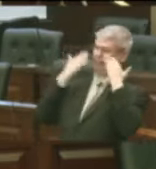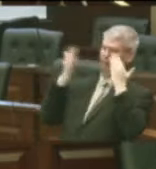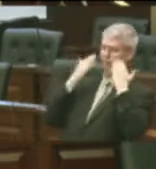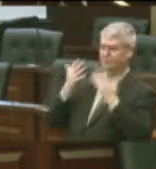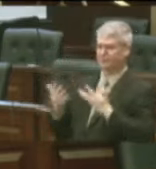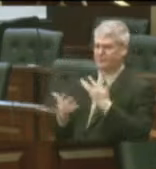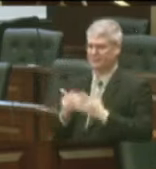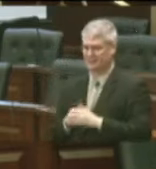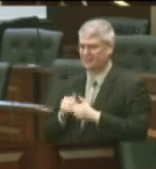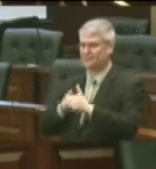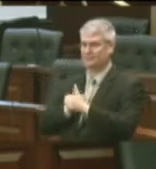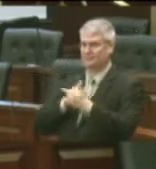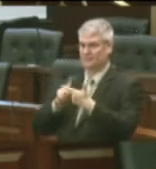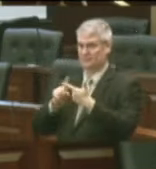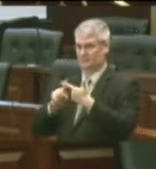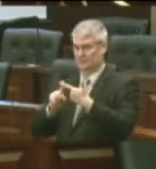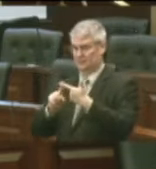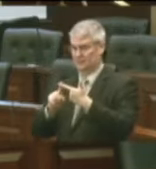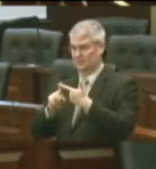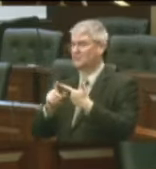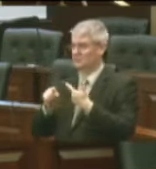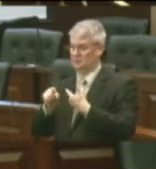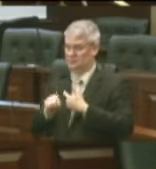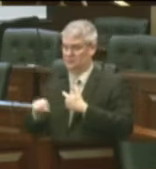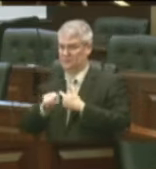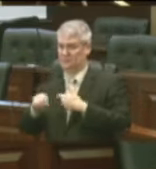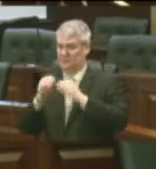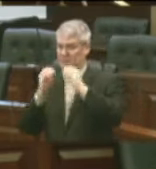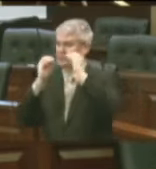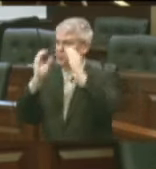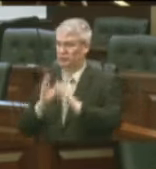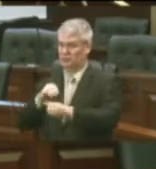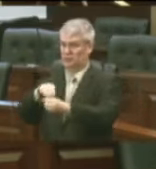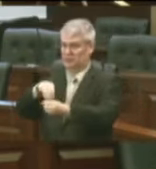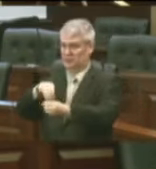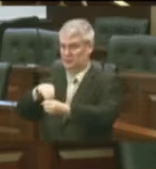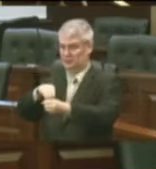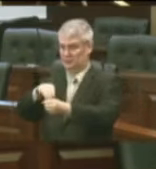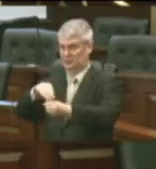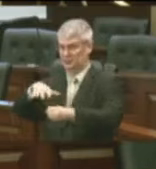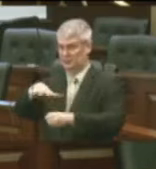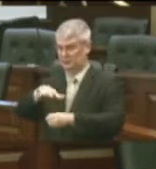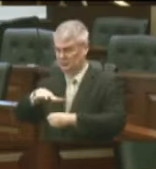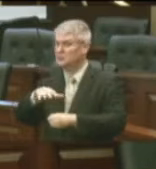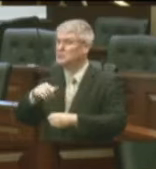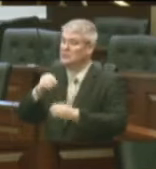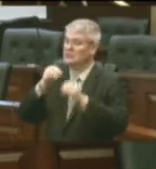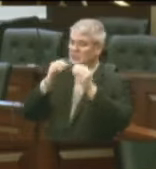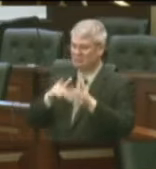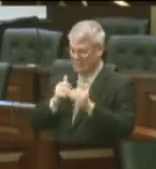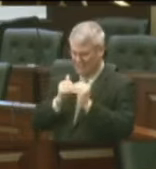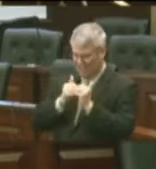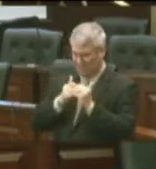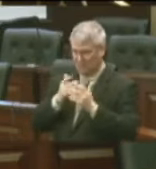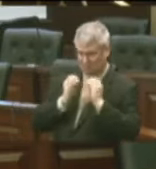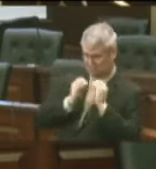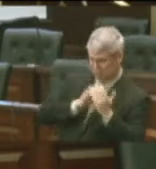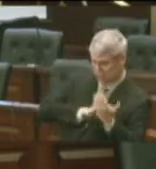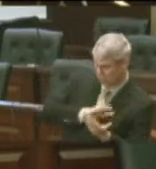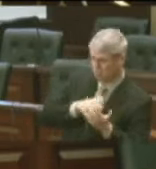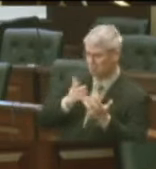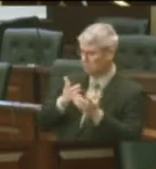the classroom. Whether the classroom is in person in a school or whether it's online and virtual, teachers are putting together lessons and instructions